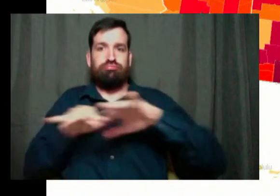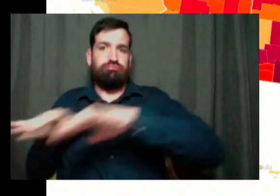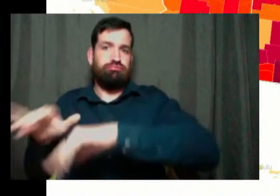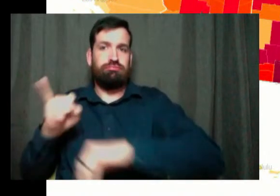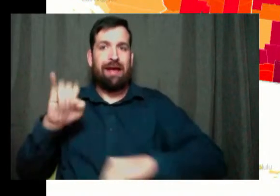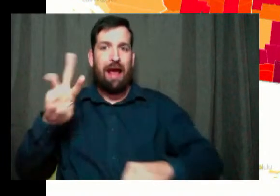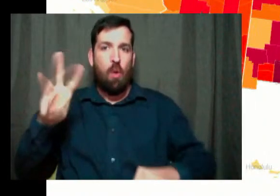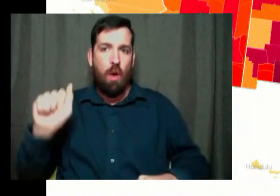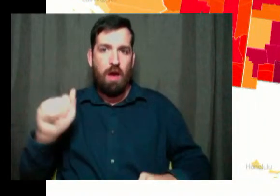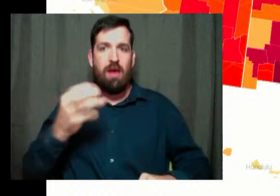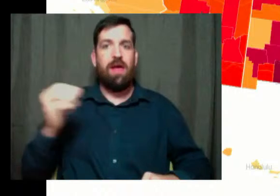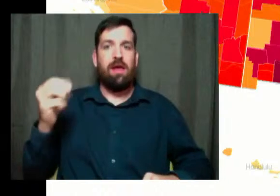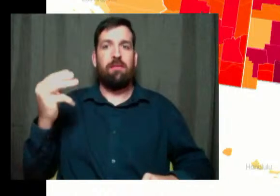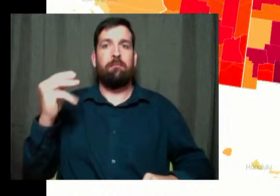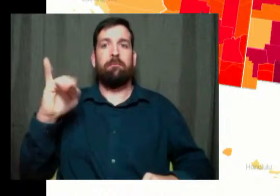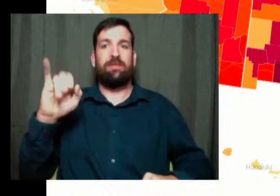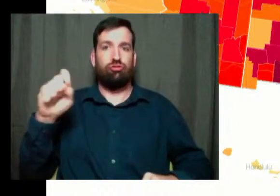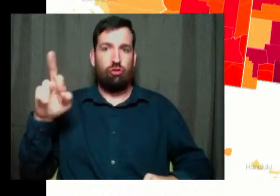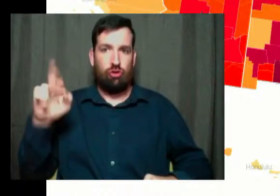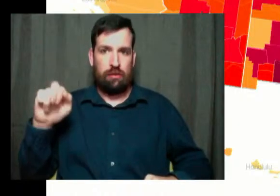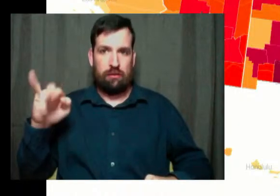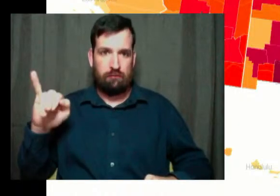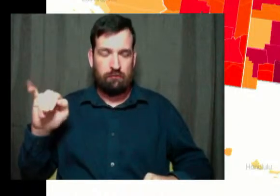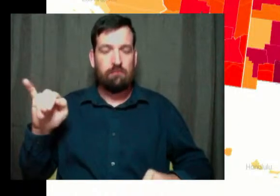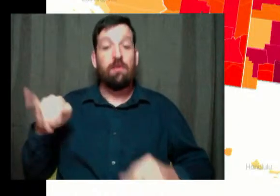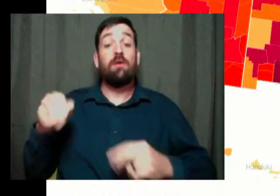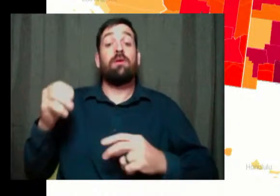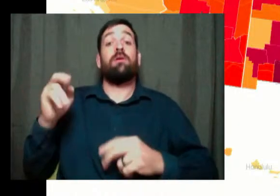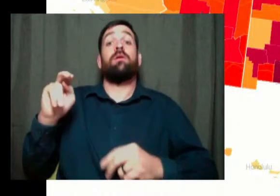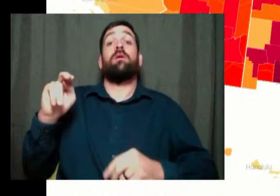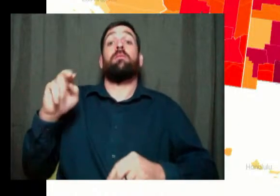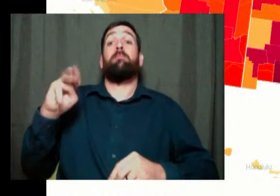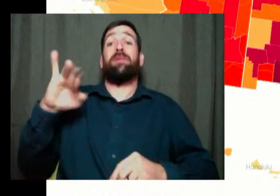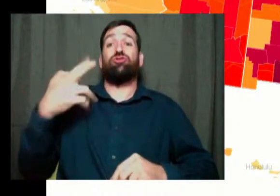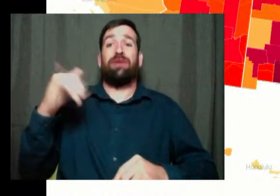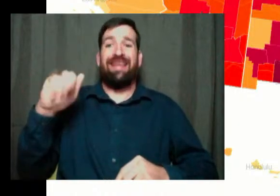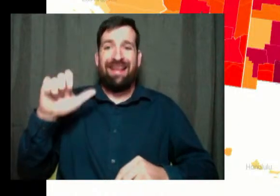hot Michigan, Wisconsin, and some of the northern states are, even up into Maine